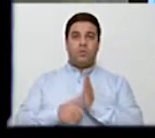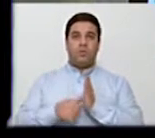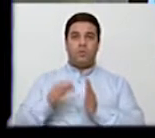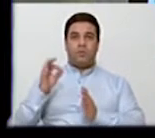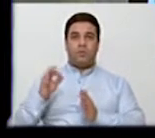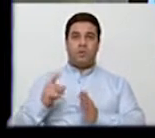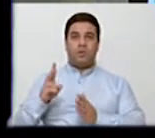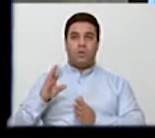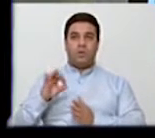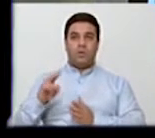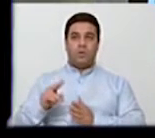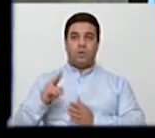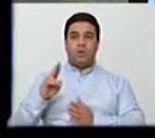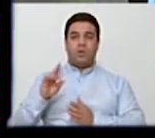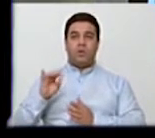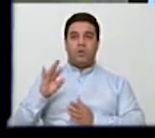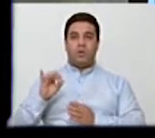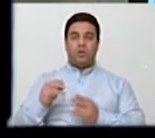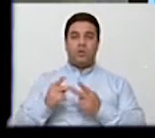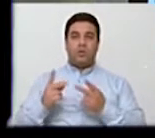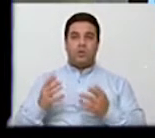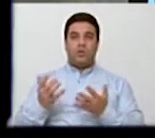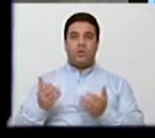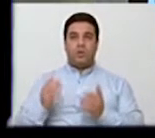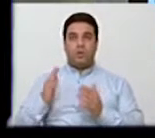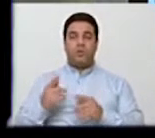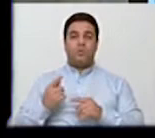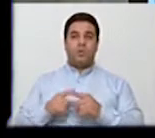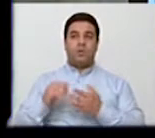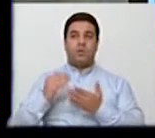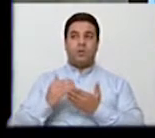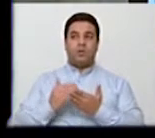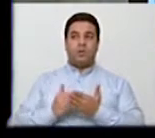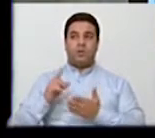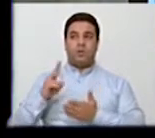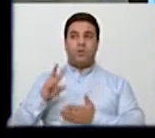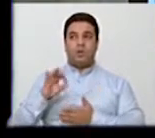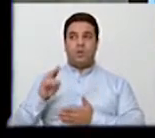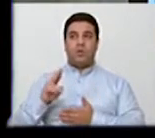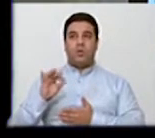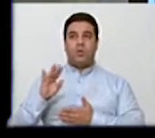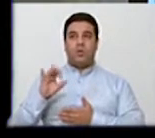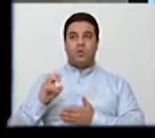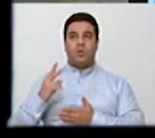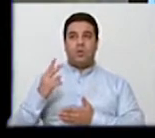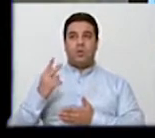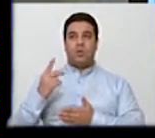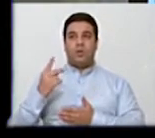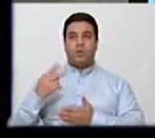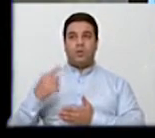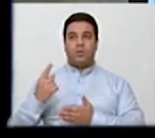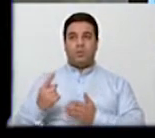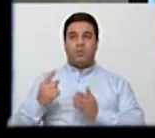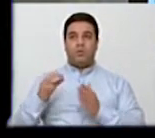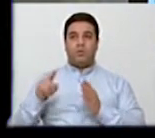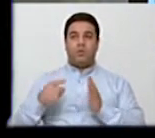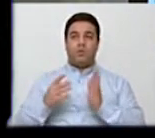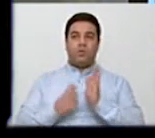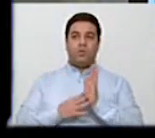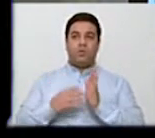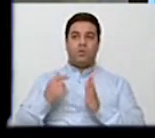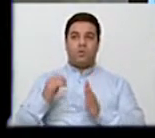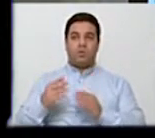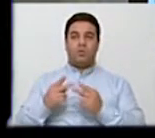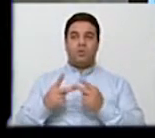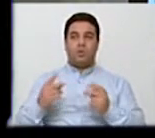14.6% xlorid kislota tashkil qiladi. Demak, buning tarkibida xlorid kislota 21.9 gramni tashkil